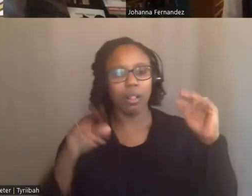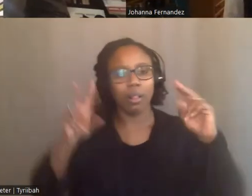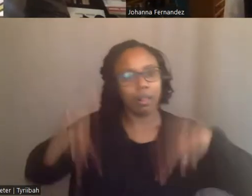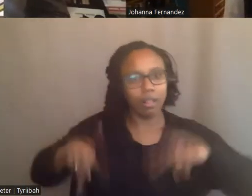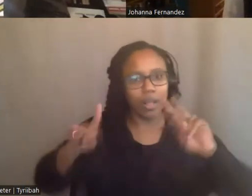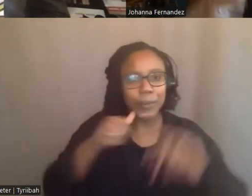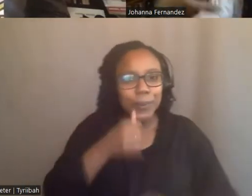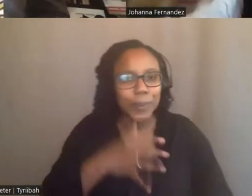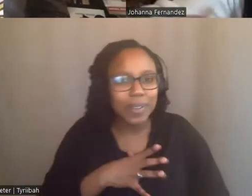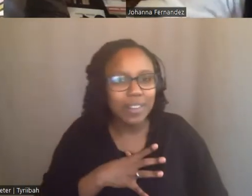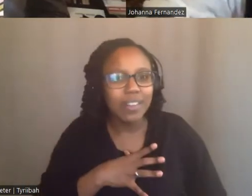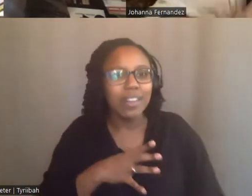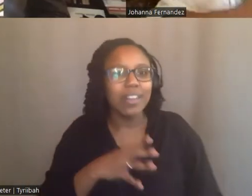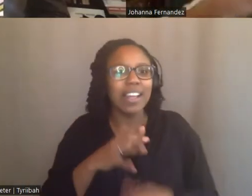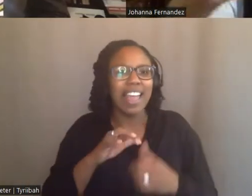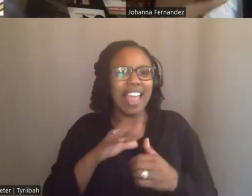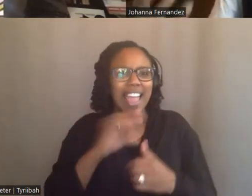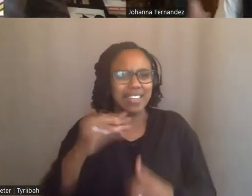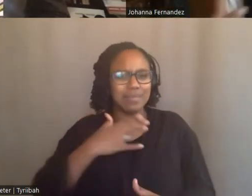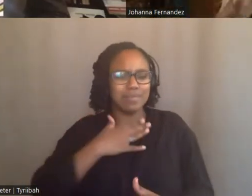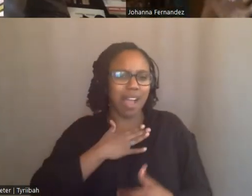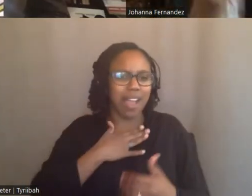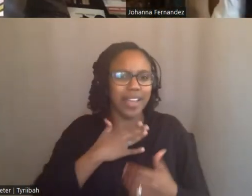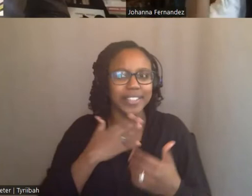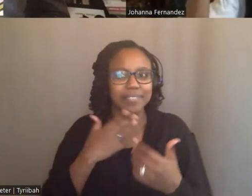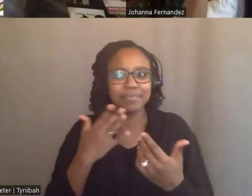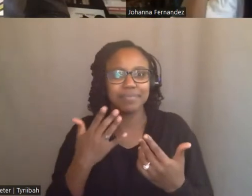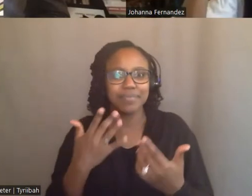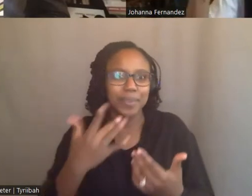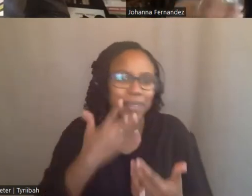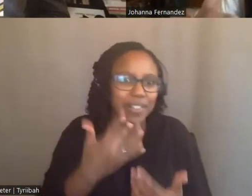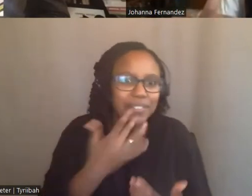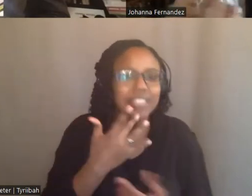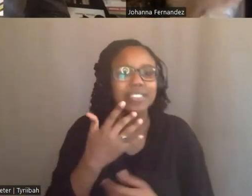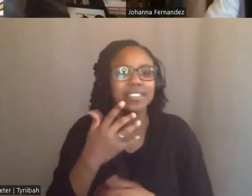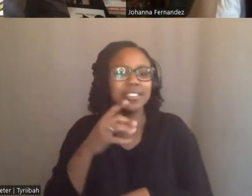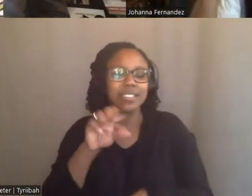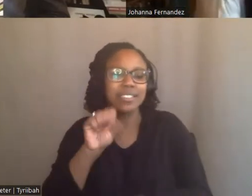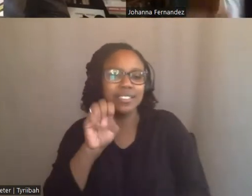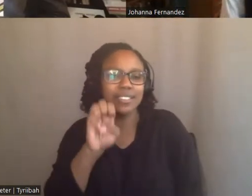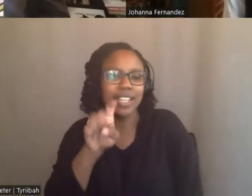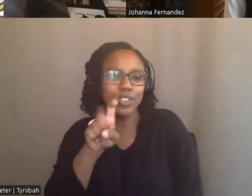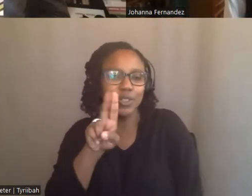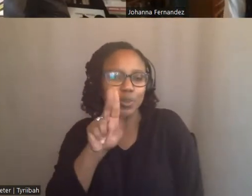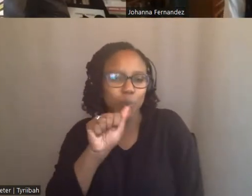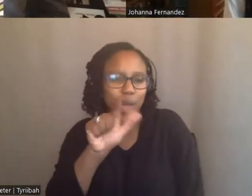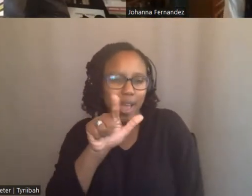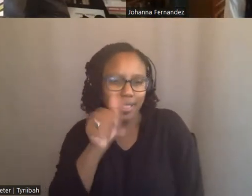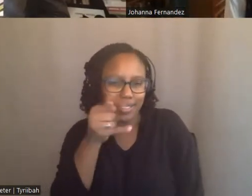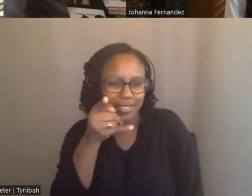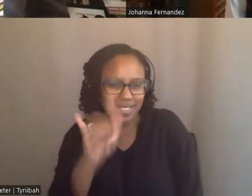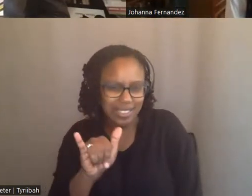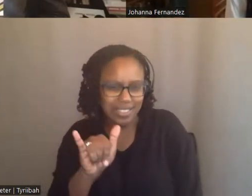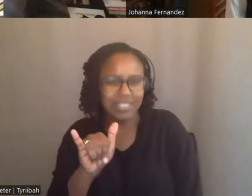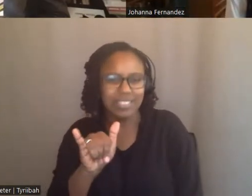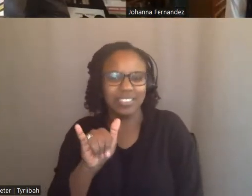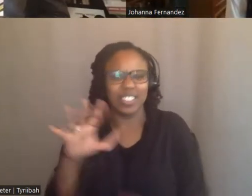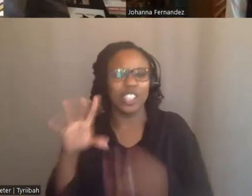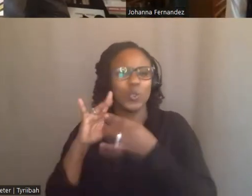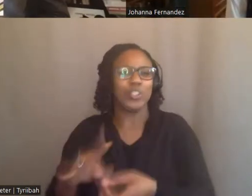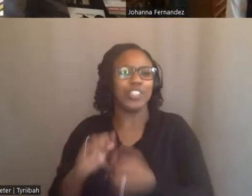with shame? These are the conversations that they're having that the women of the Young Lords are forcing